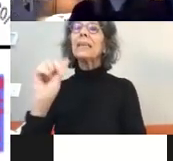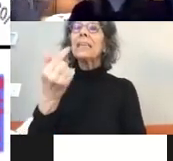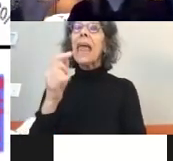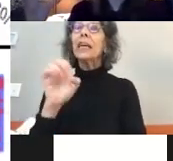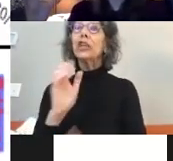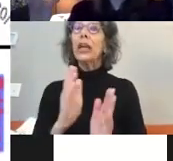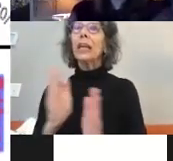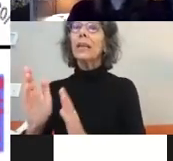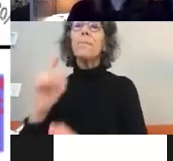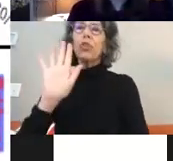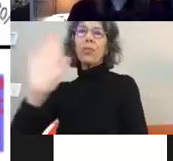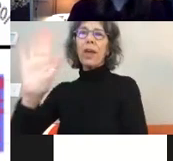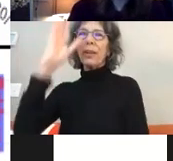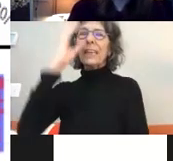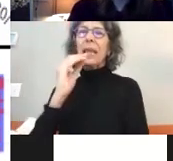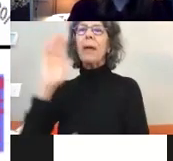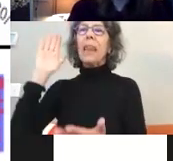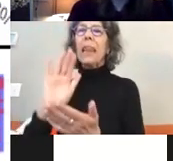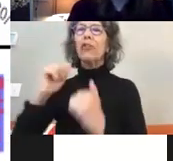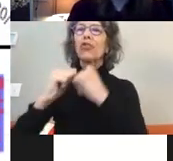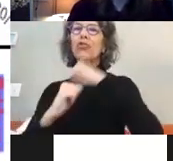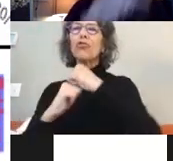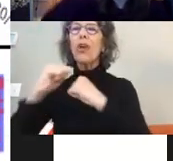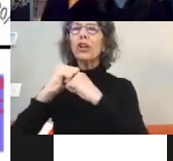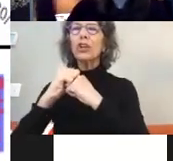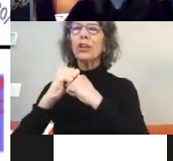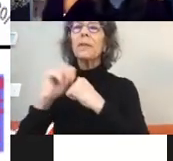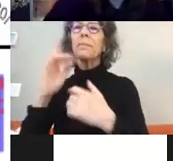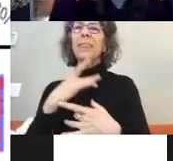less structured. In fact, it's interesting that it's kind of like this